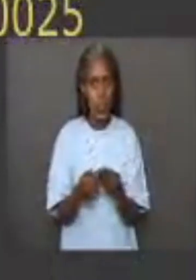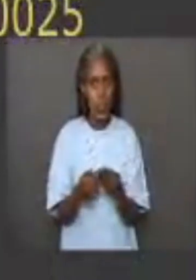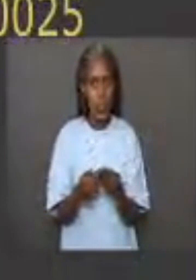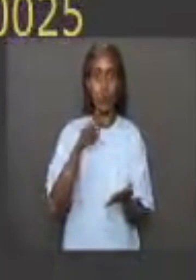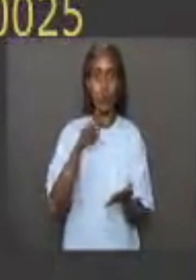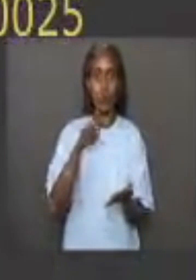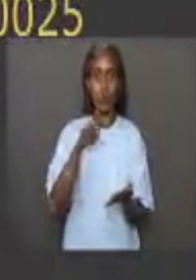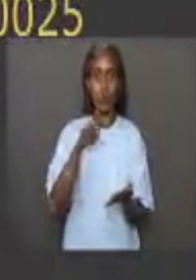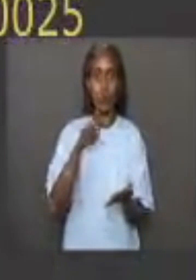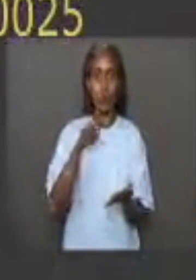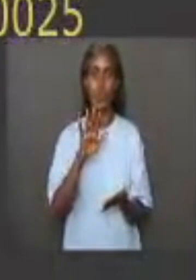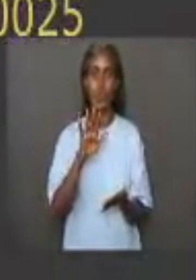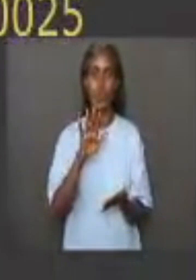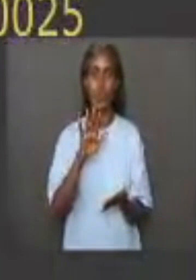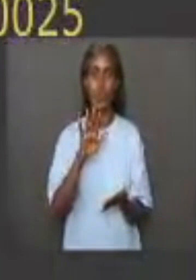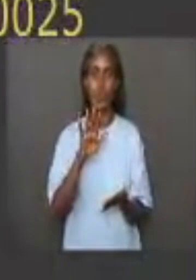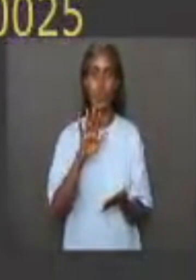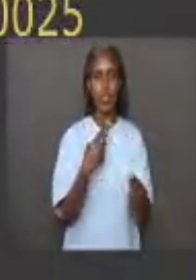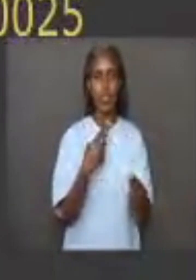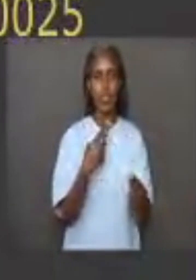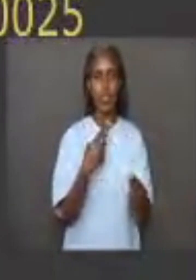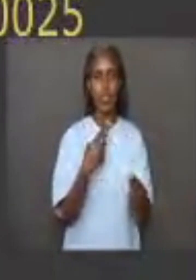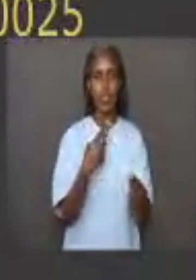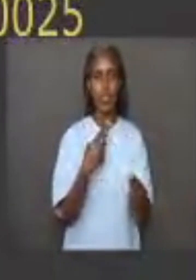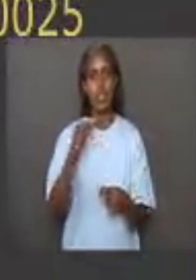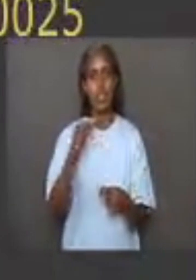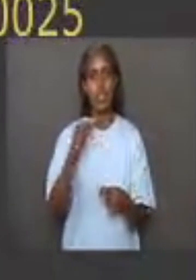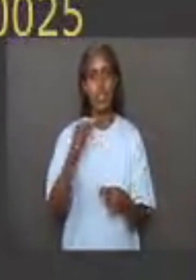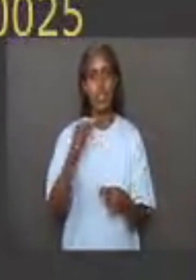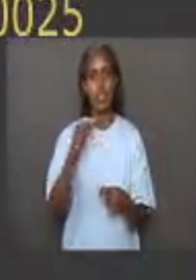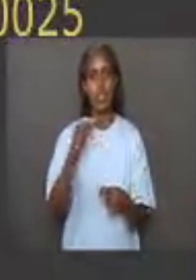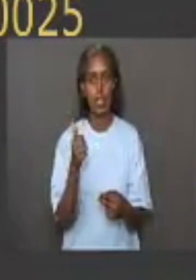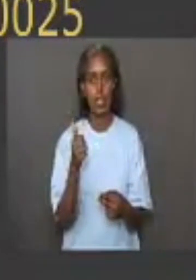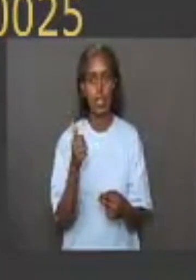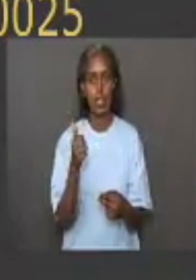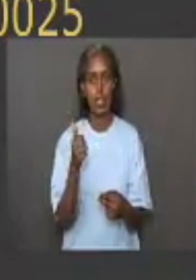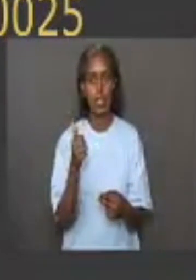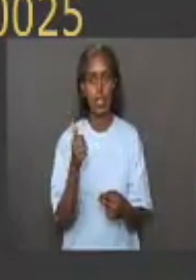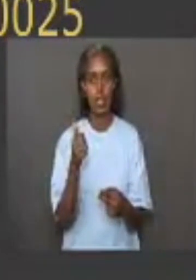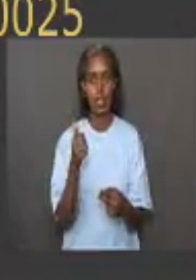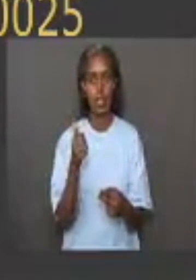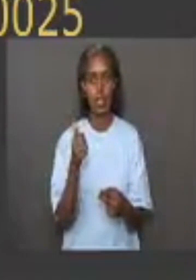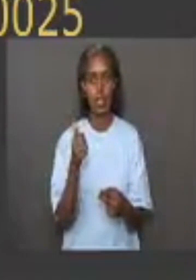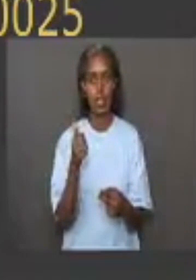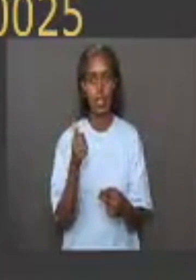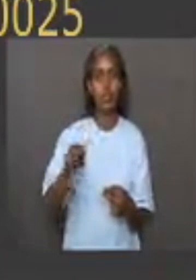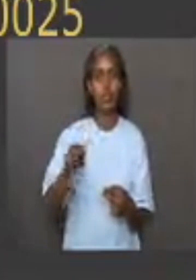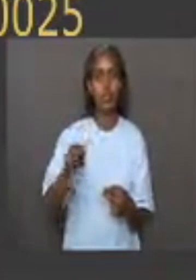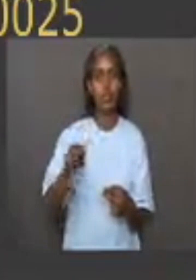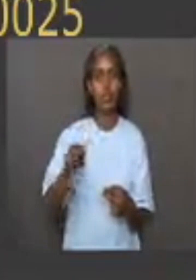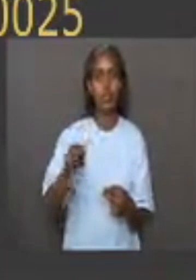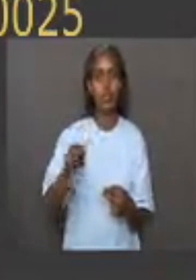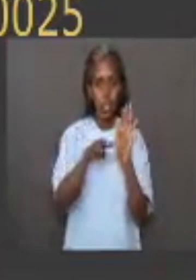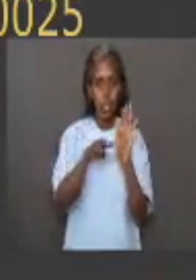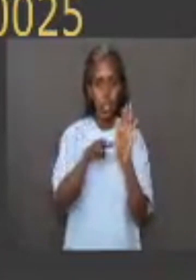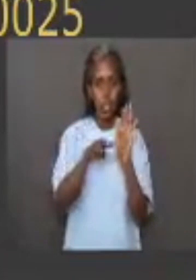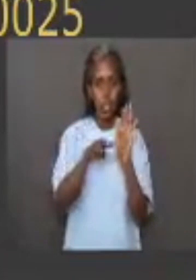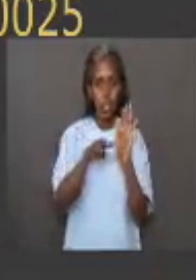2.5 times 10 to the power of